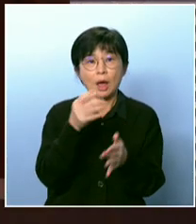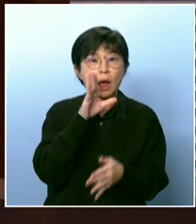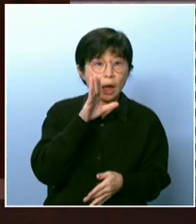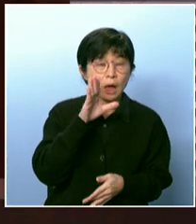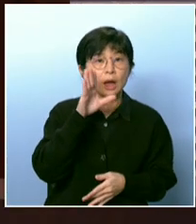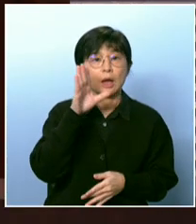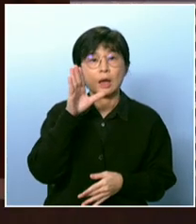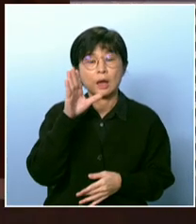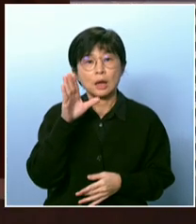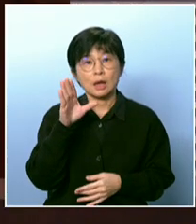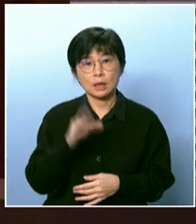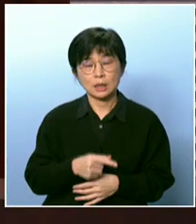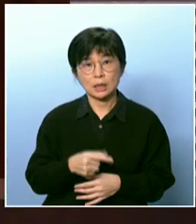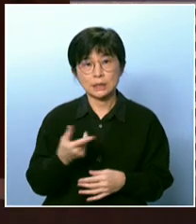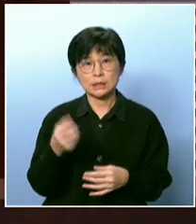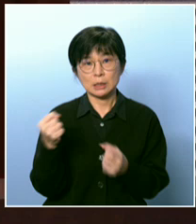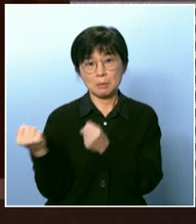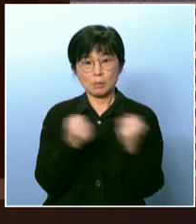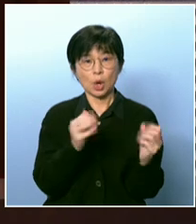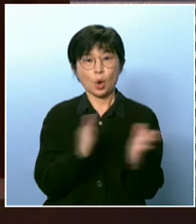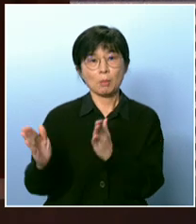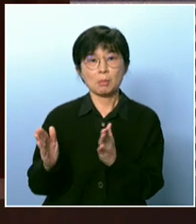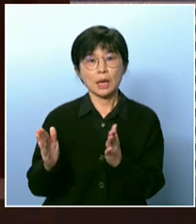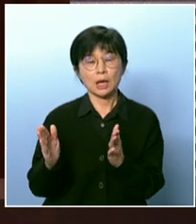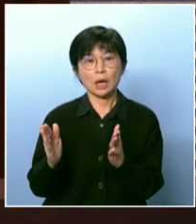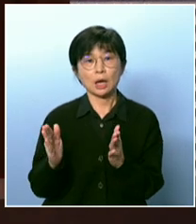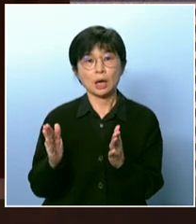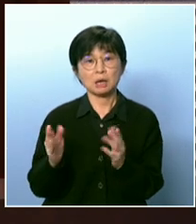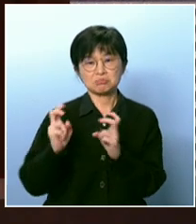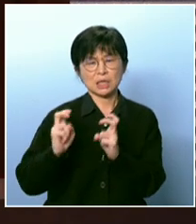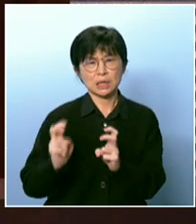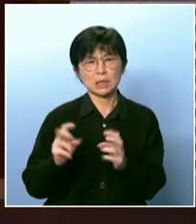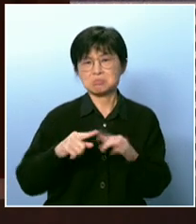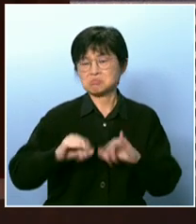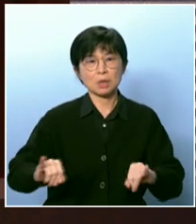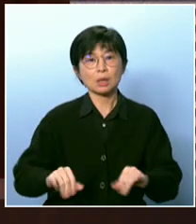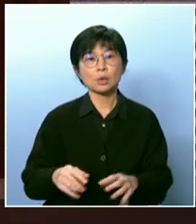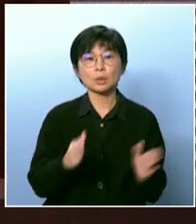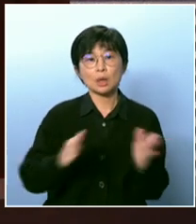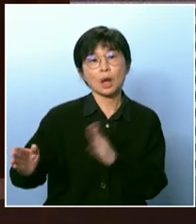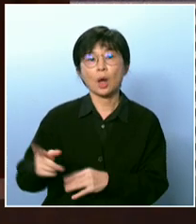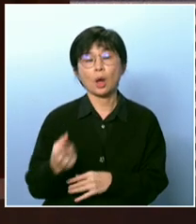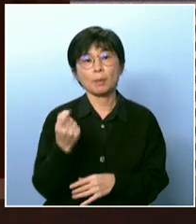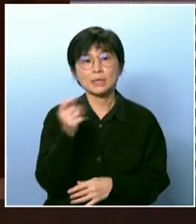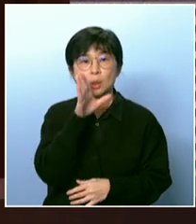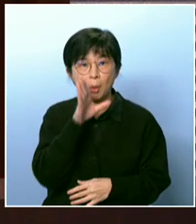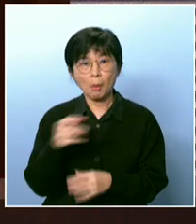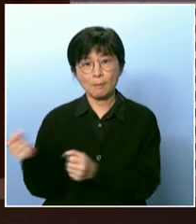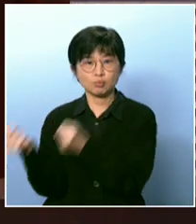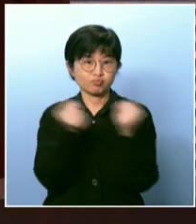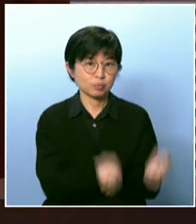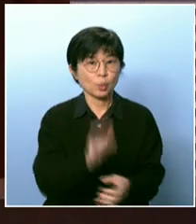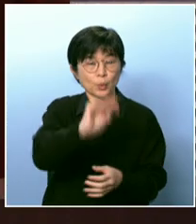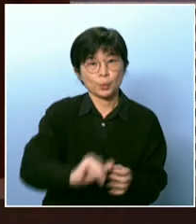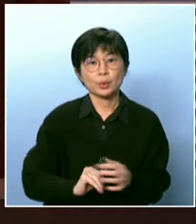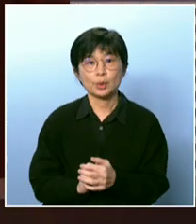will have minibus routes getting to the facilities. Some of the elderly